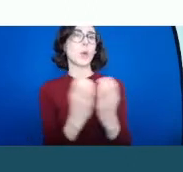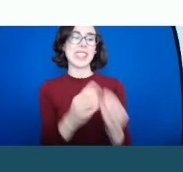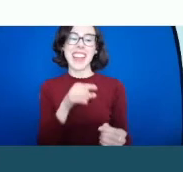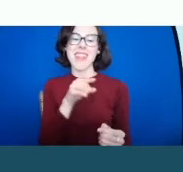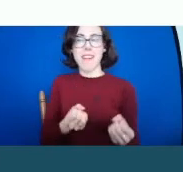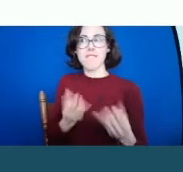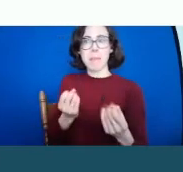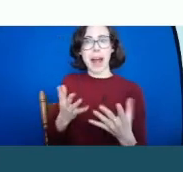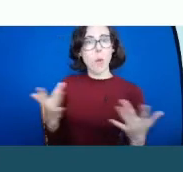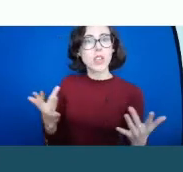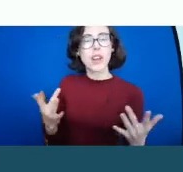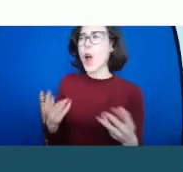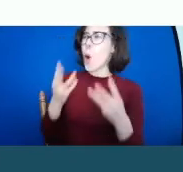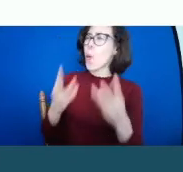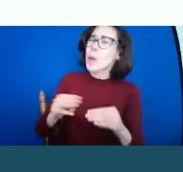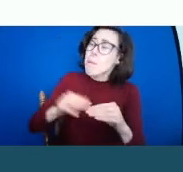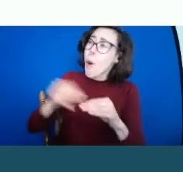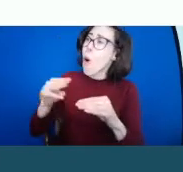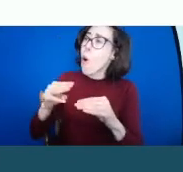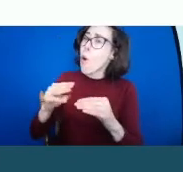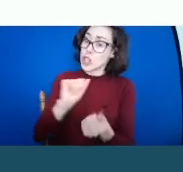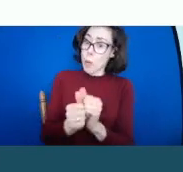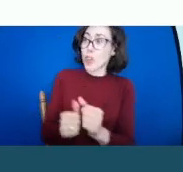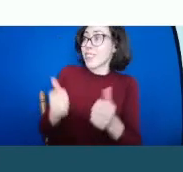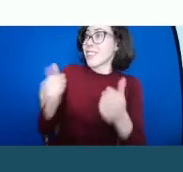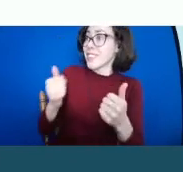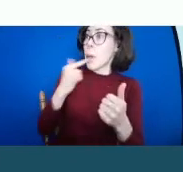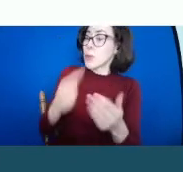just sport and exercise. They want a lifestyle